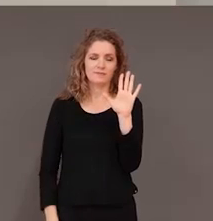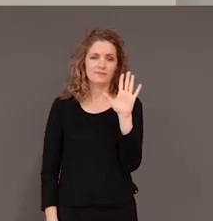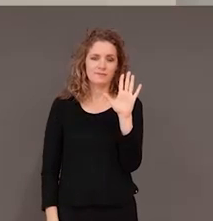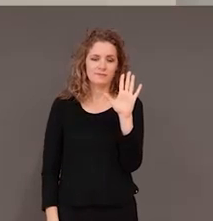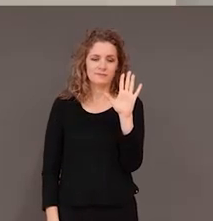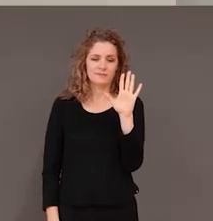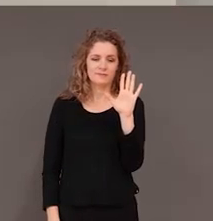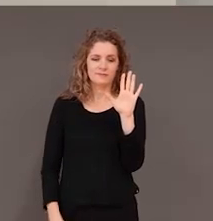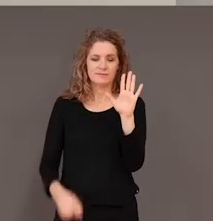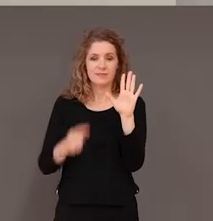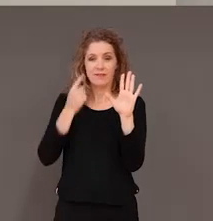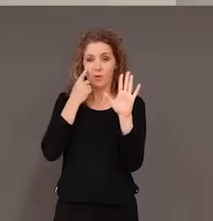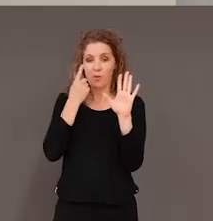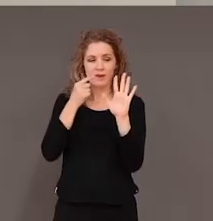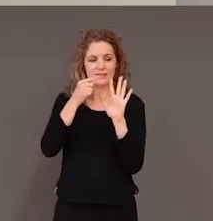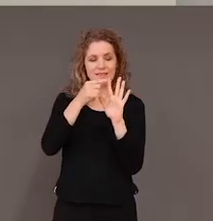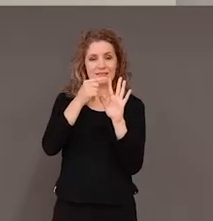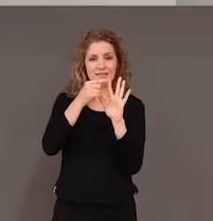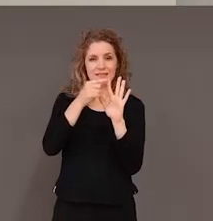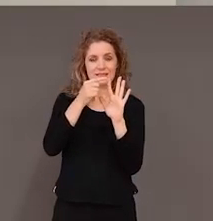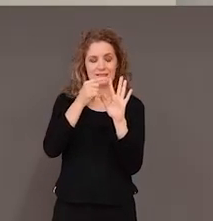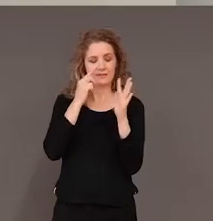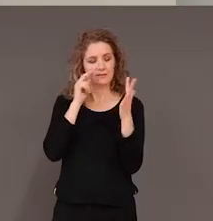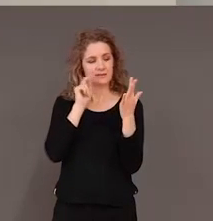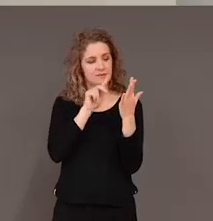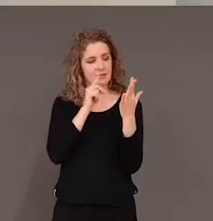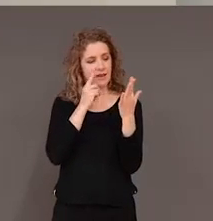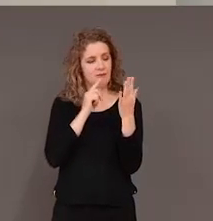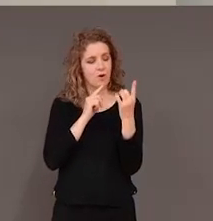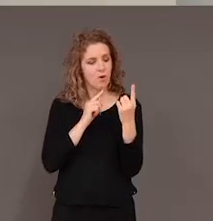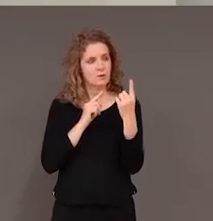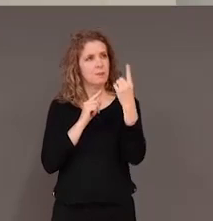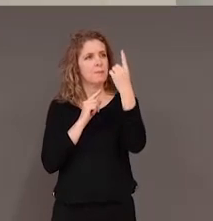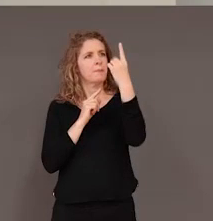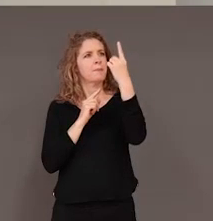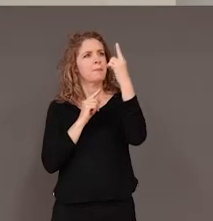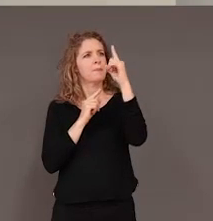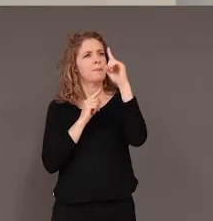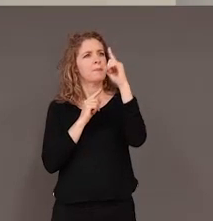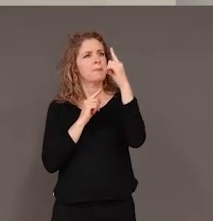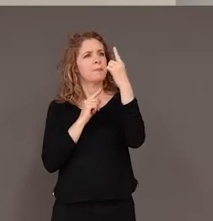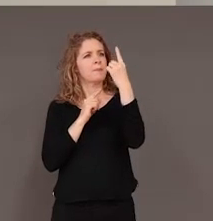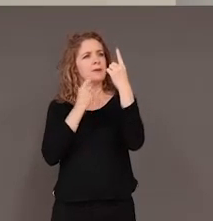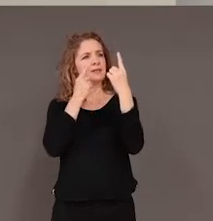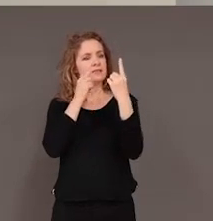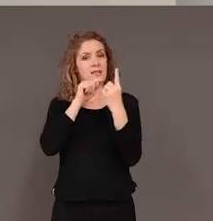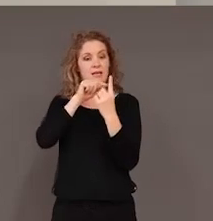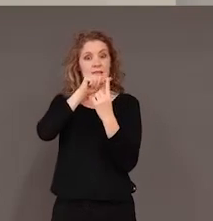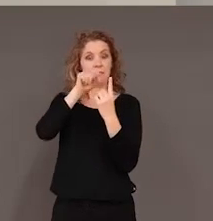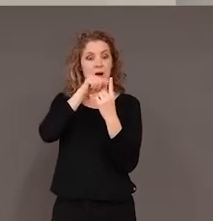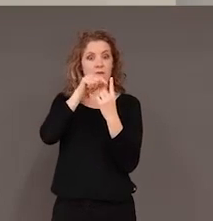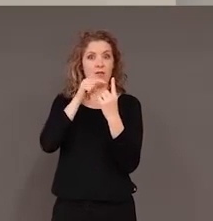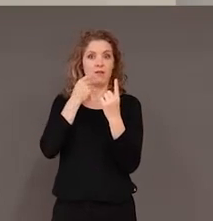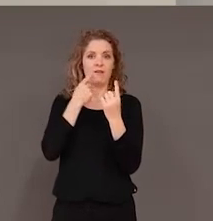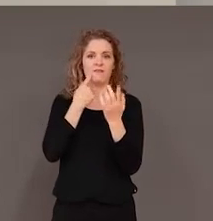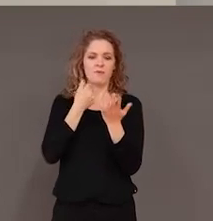normal. Now have a look at one of your fingertips and see if you can notice, if you hold it up to the light, that spiral